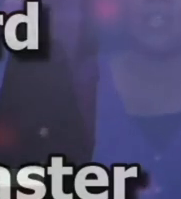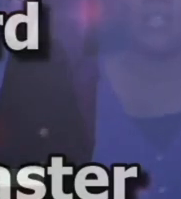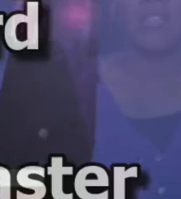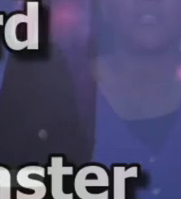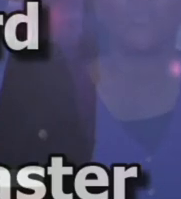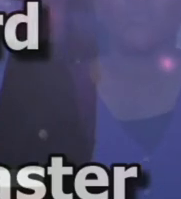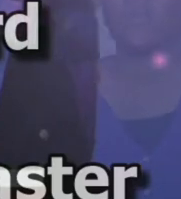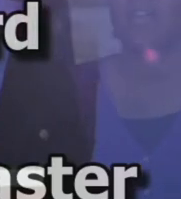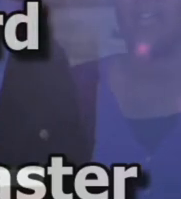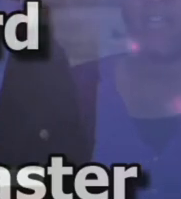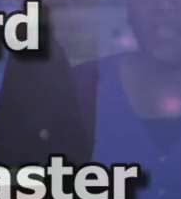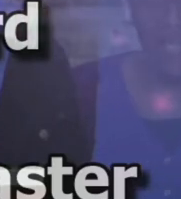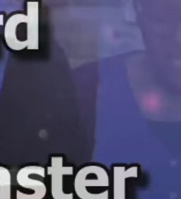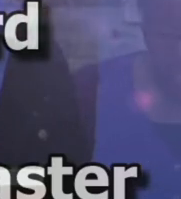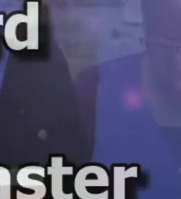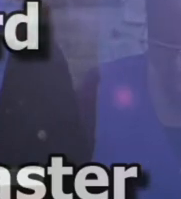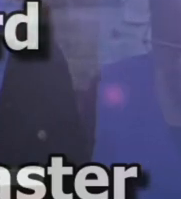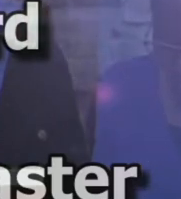desire is to be